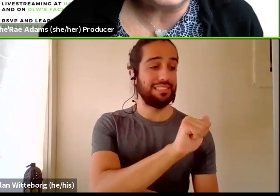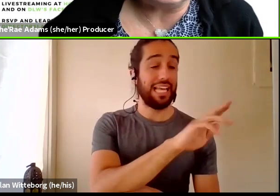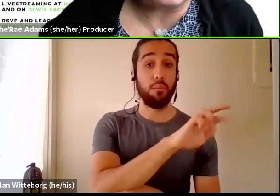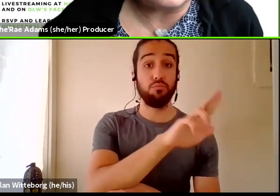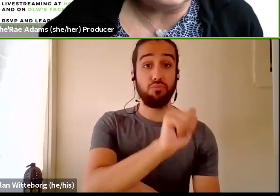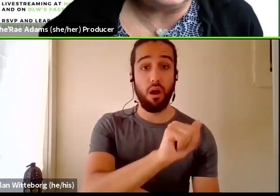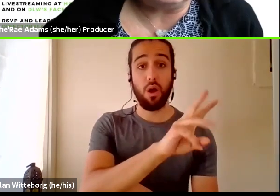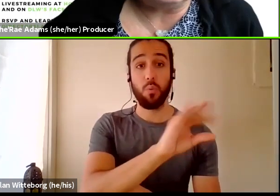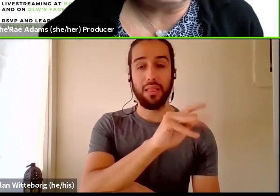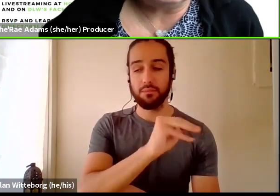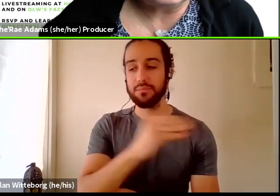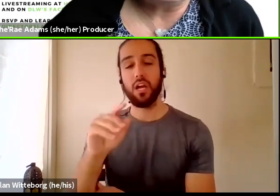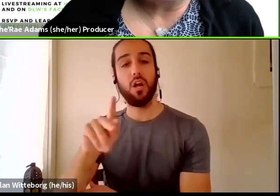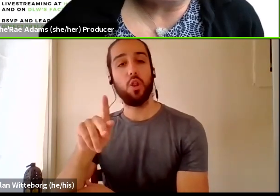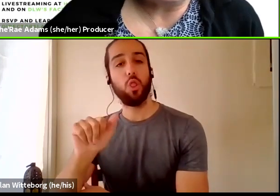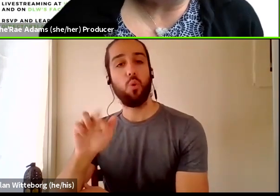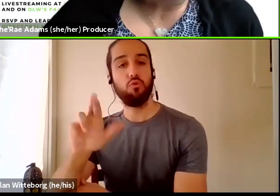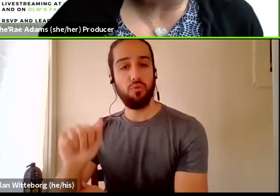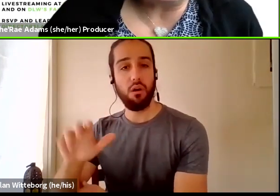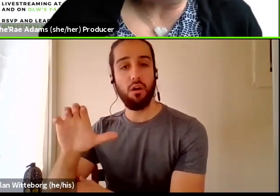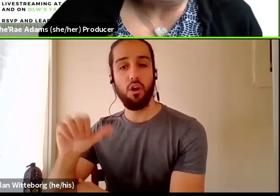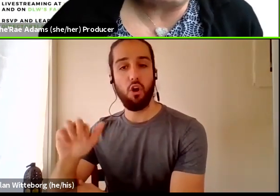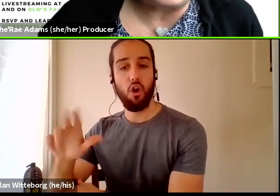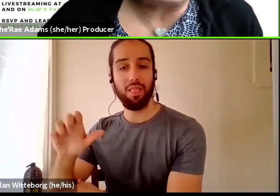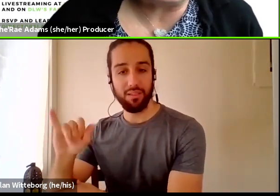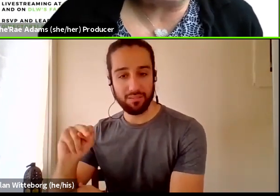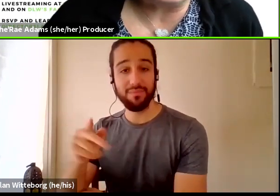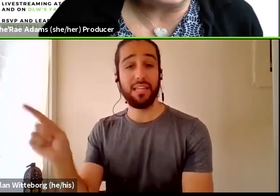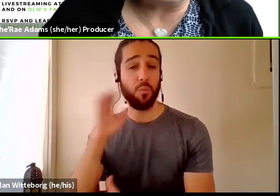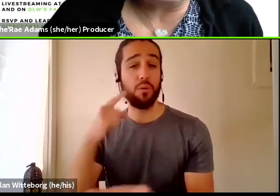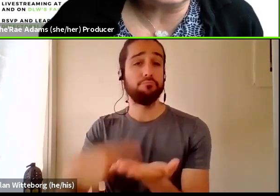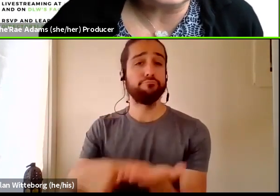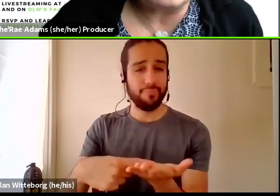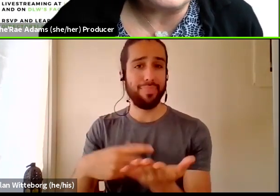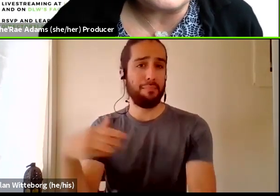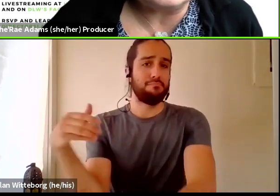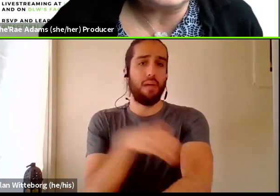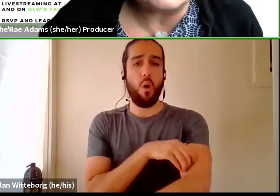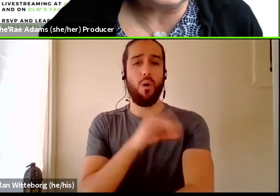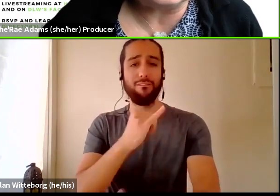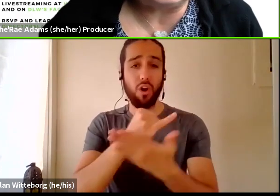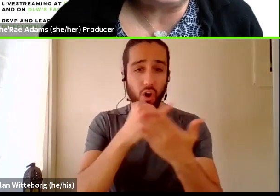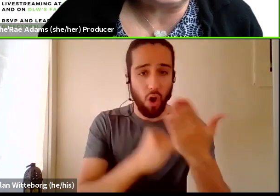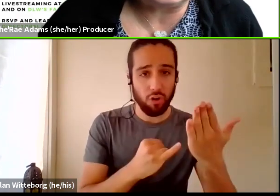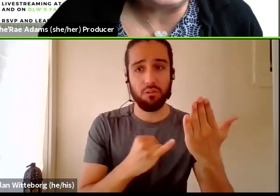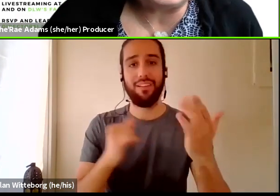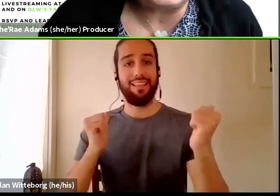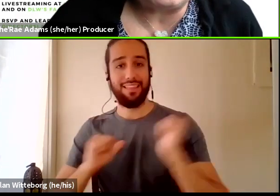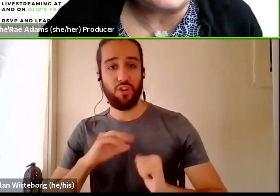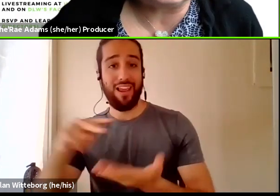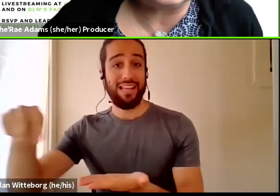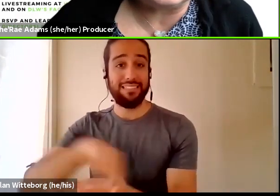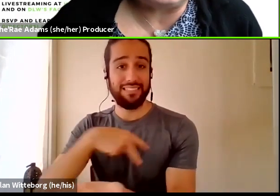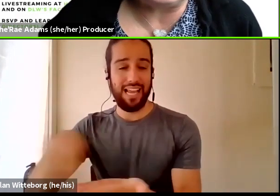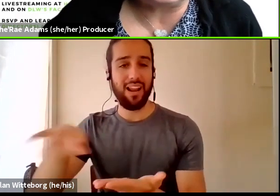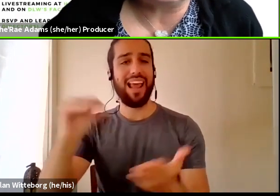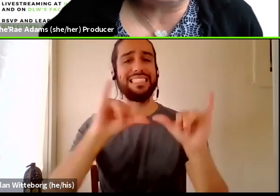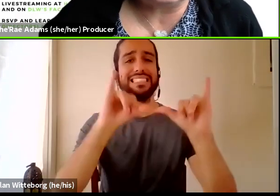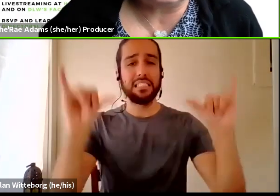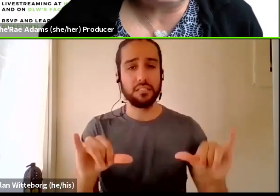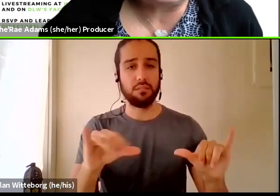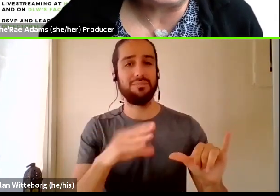and Laura Carlin. They will be discussing the power of the arts, theater, and dance in systems-impacted